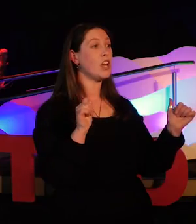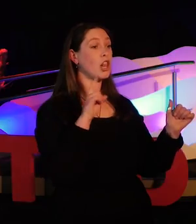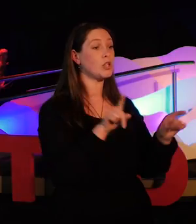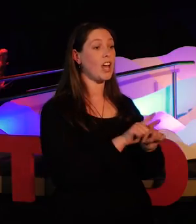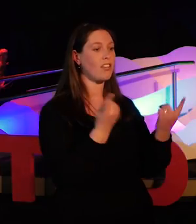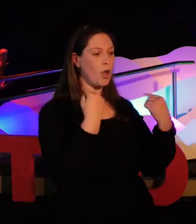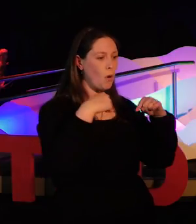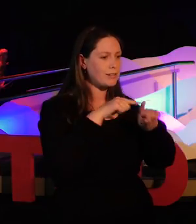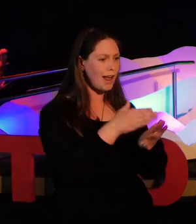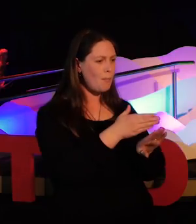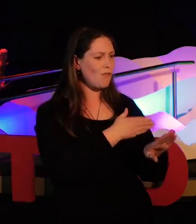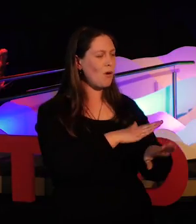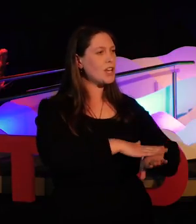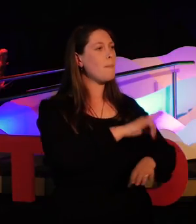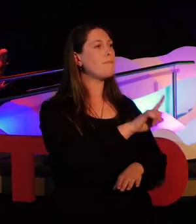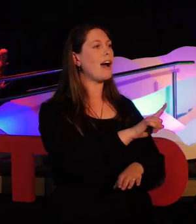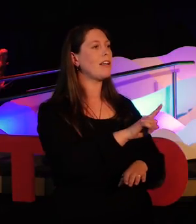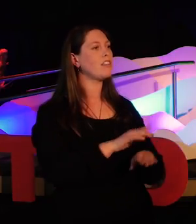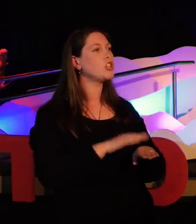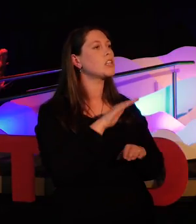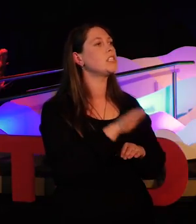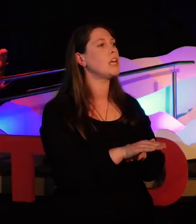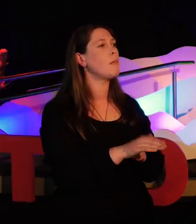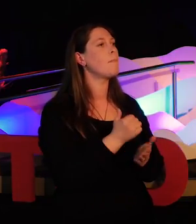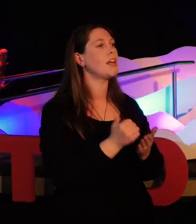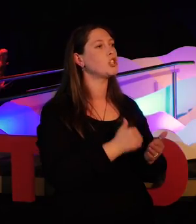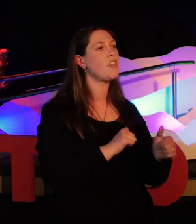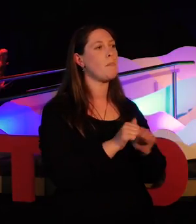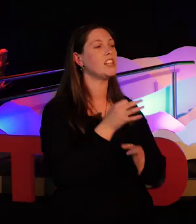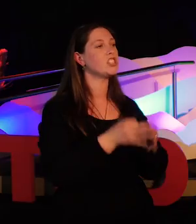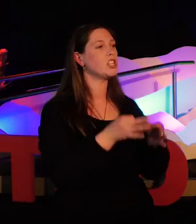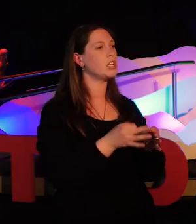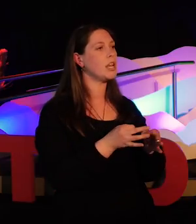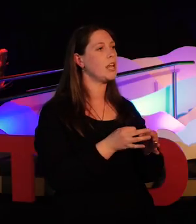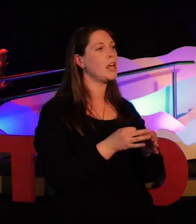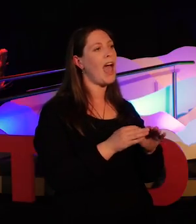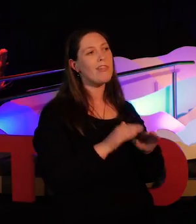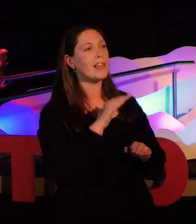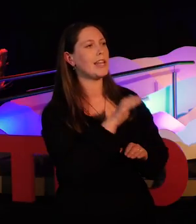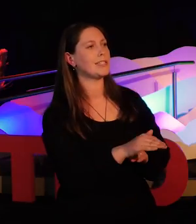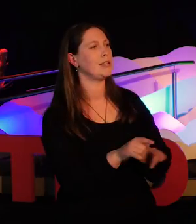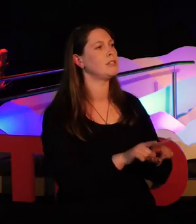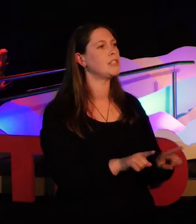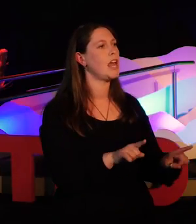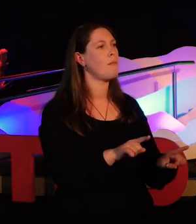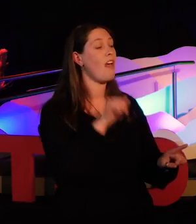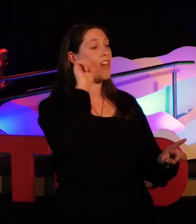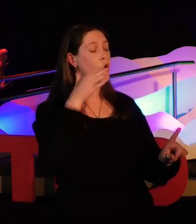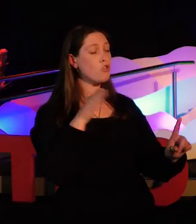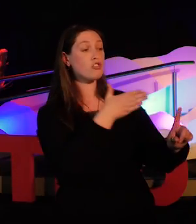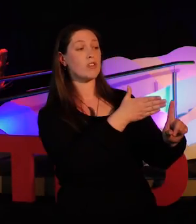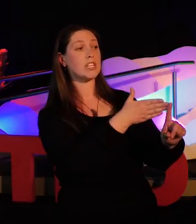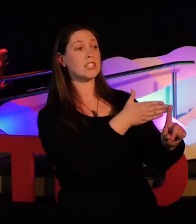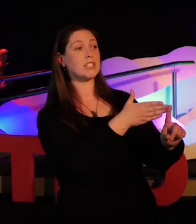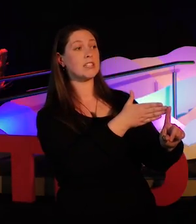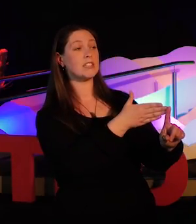figured it all out before, but no. They've taken a step based on their best decision and another step, but they know exactly what direction they're heading